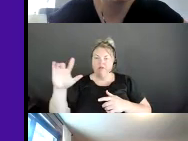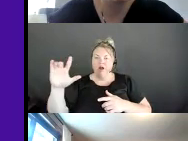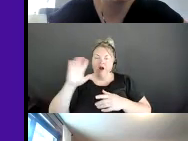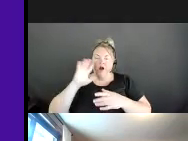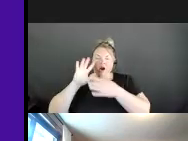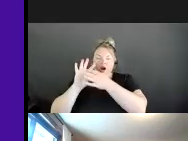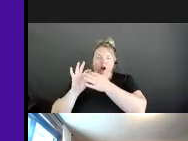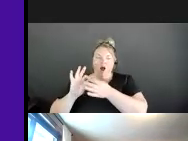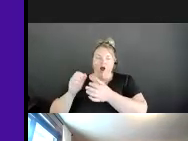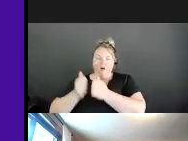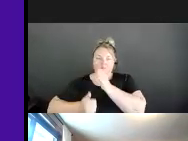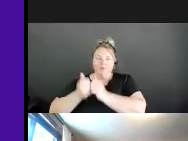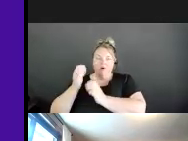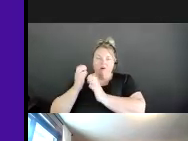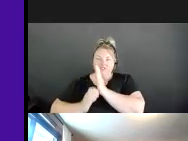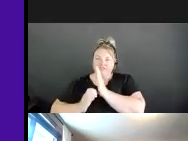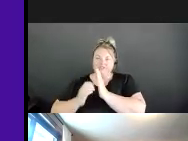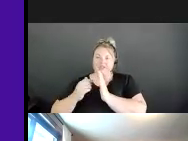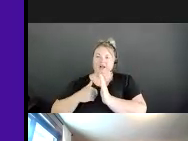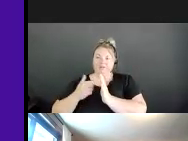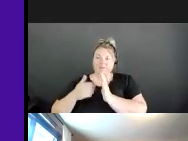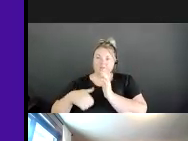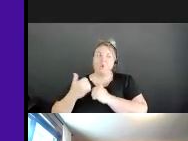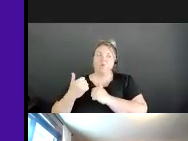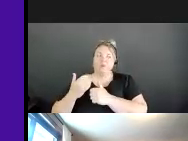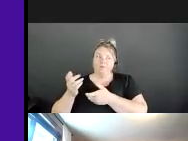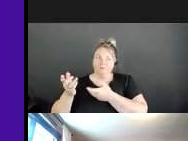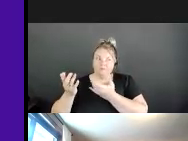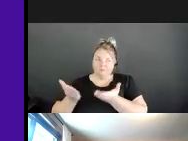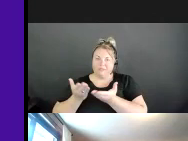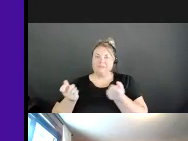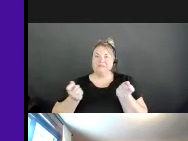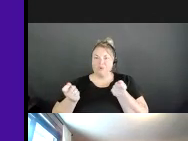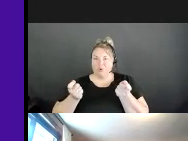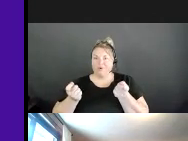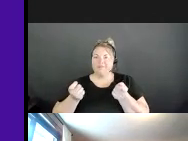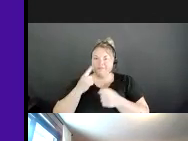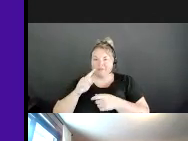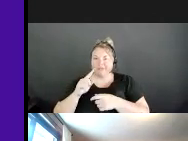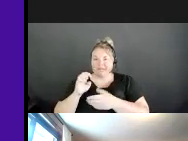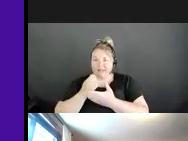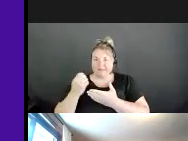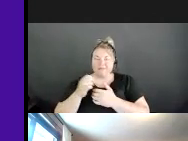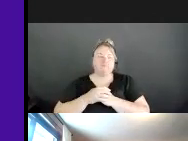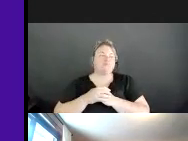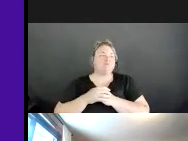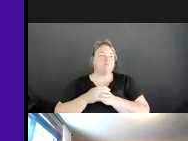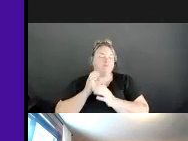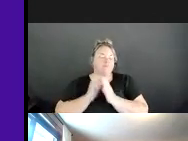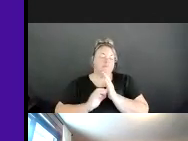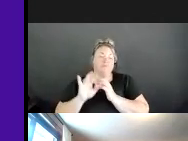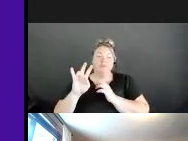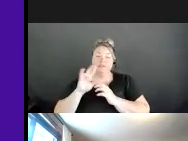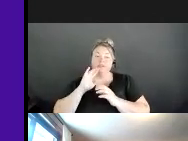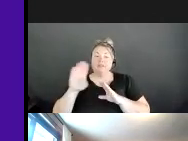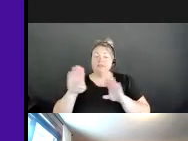about most of the chapters. I'm mostly present for withdrawal management related elements. So chapter 7 is our behavioral